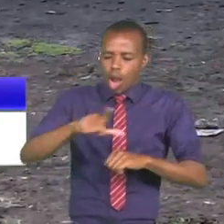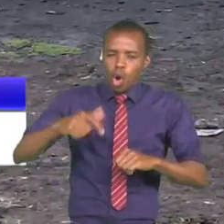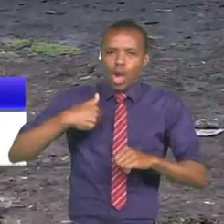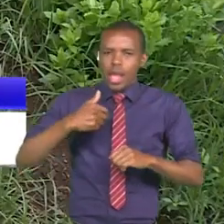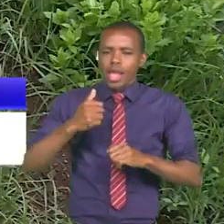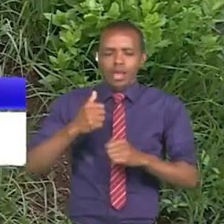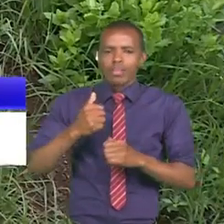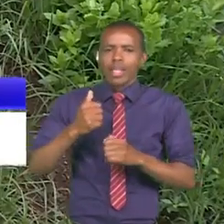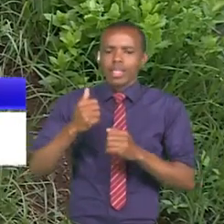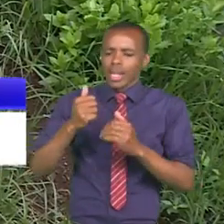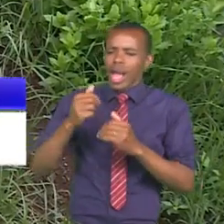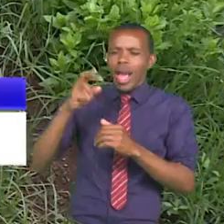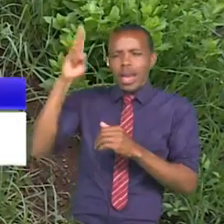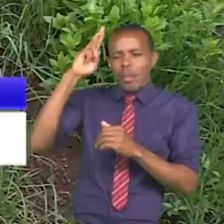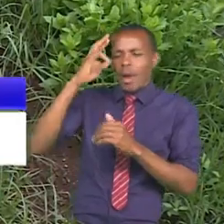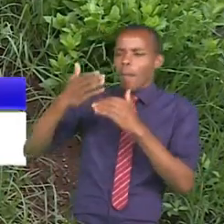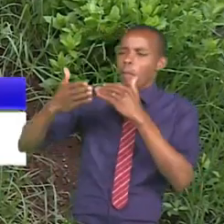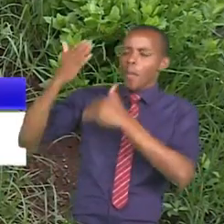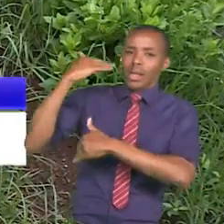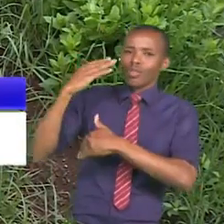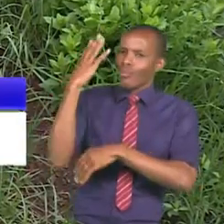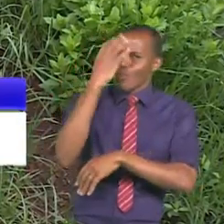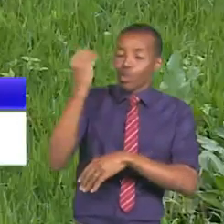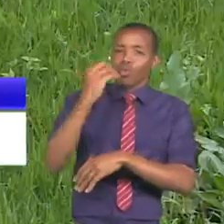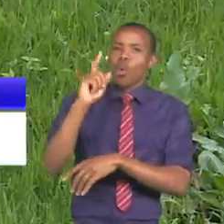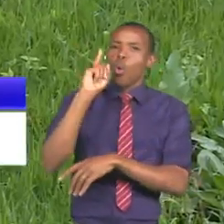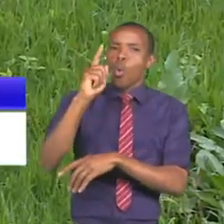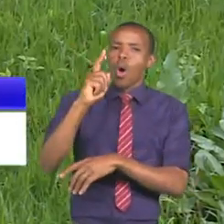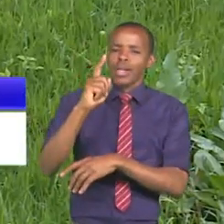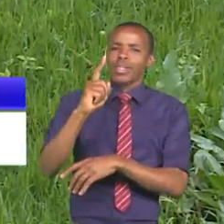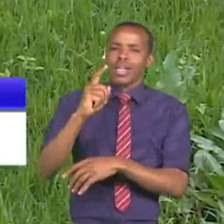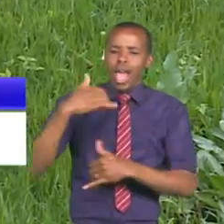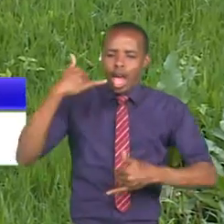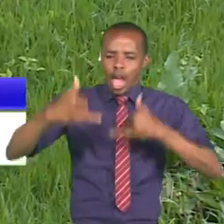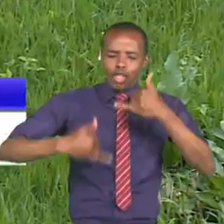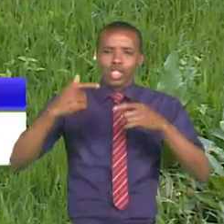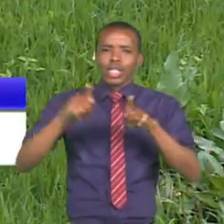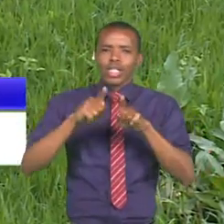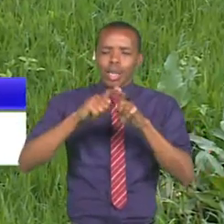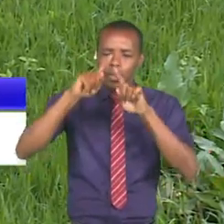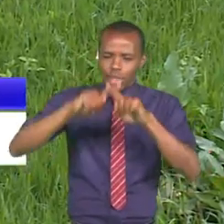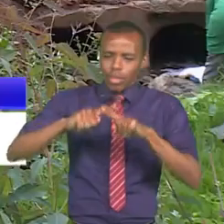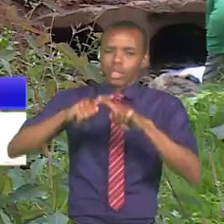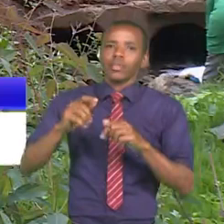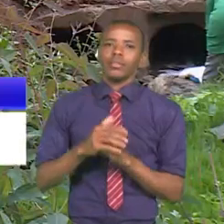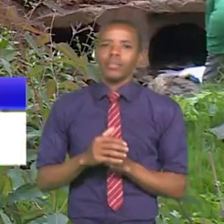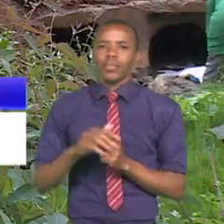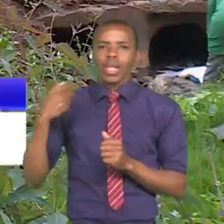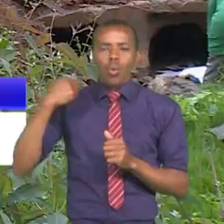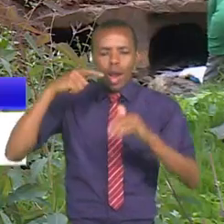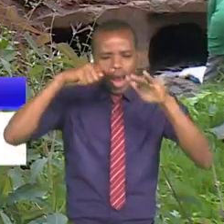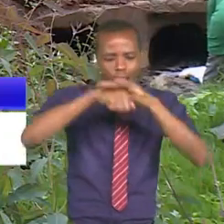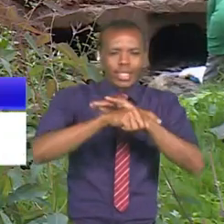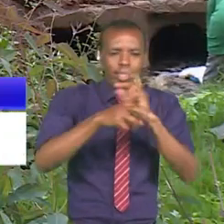but recall the beautiful memories of the river that they once cherished and ate from. Tulikuwa tunaingia kwa